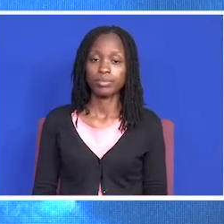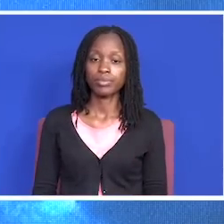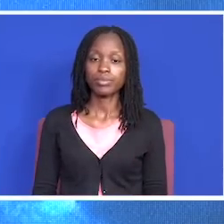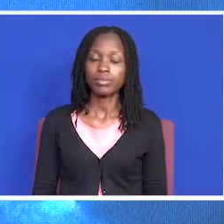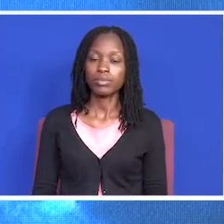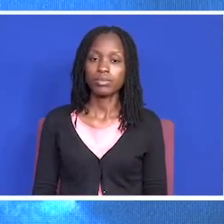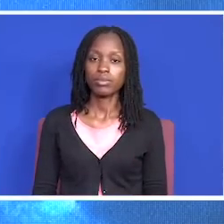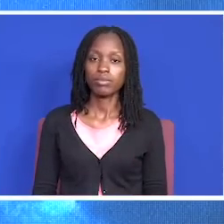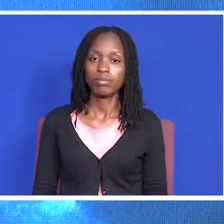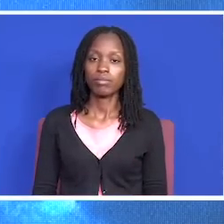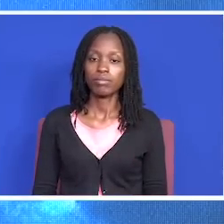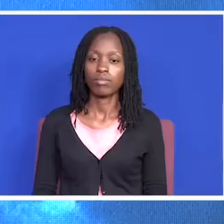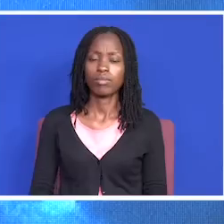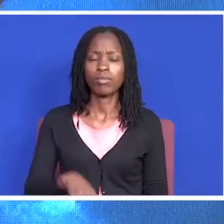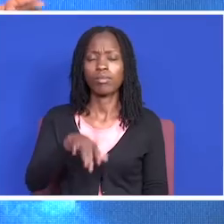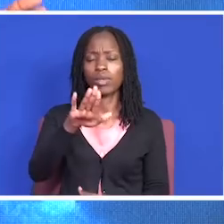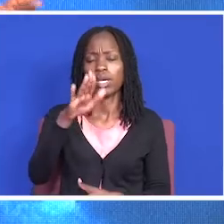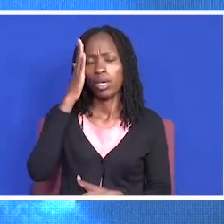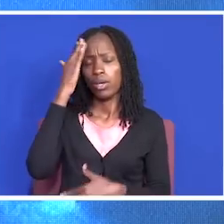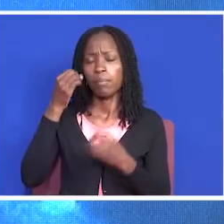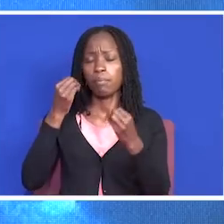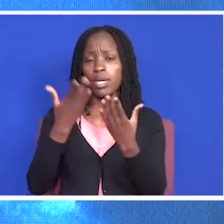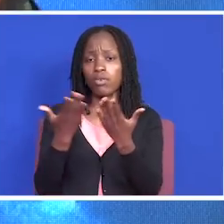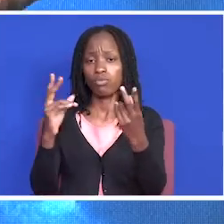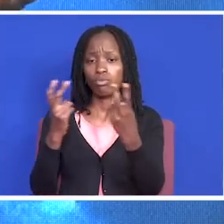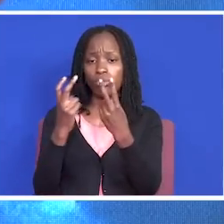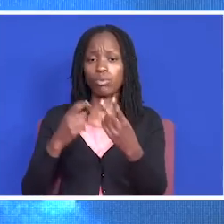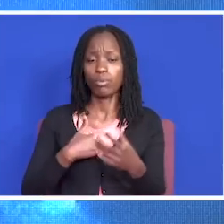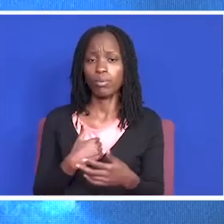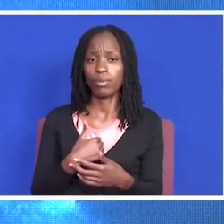Let me turn out a question, because many of the people listening to me